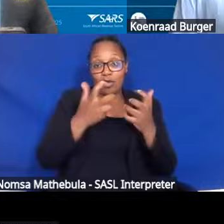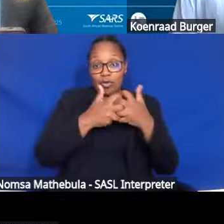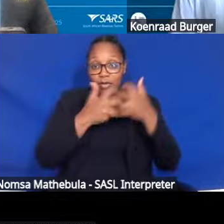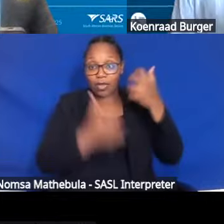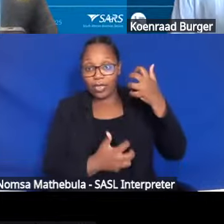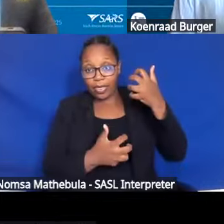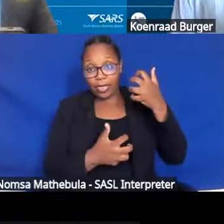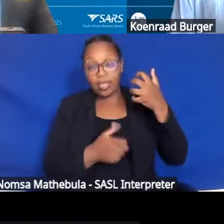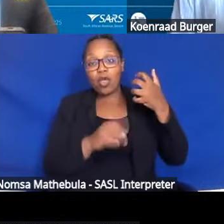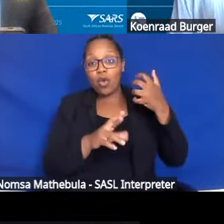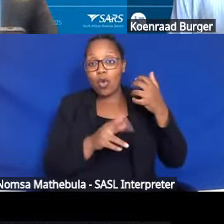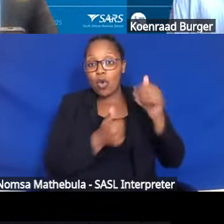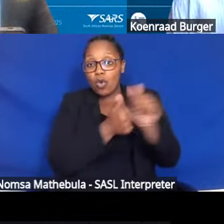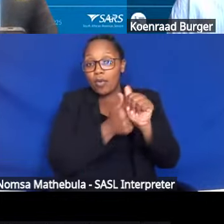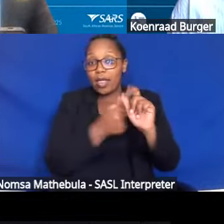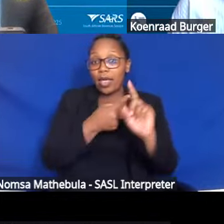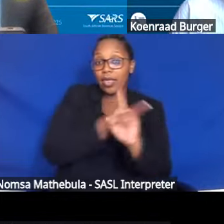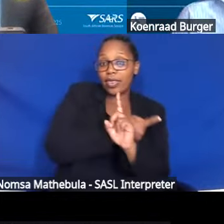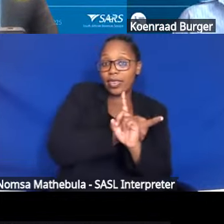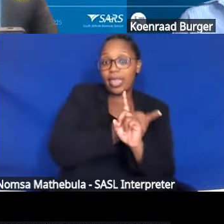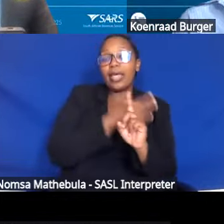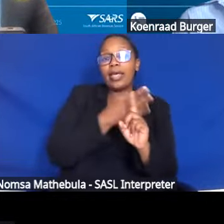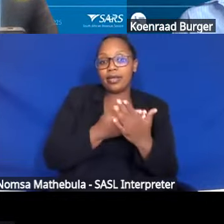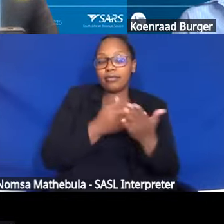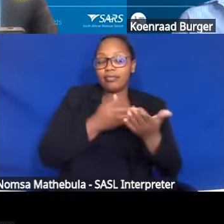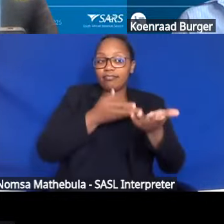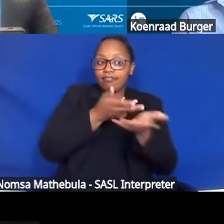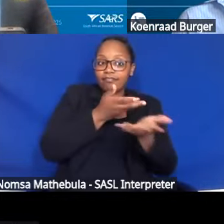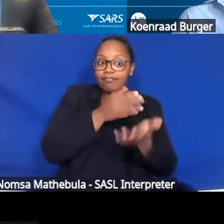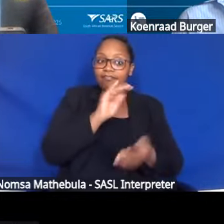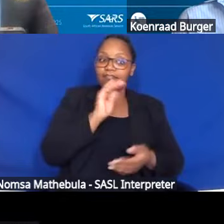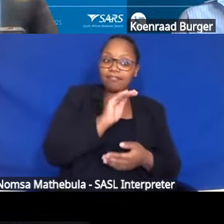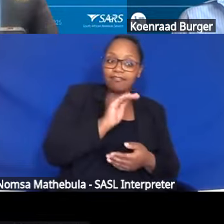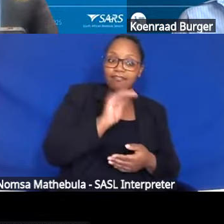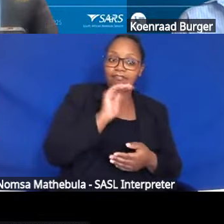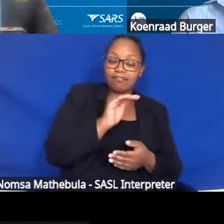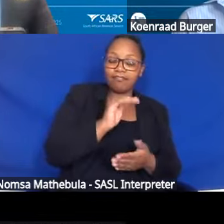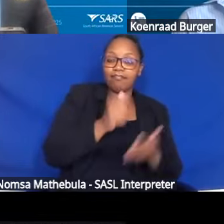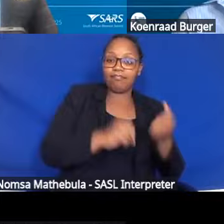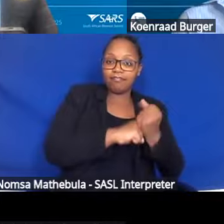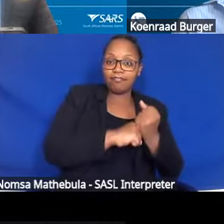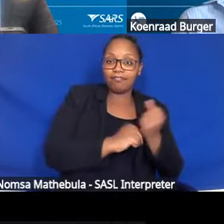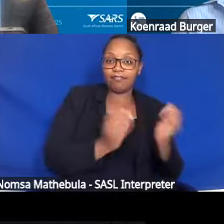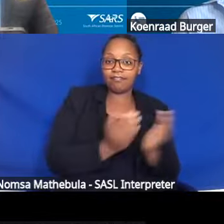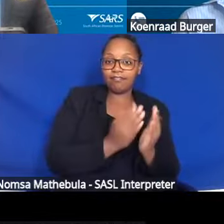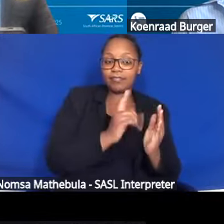providers accordingly and develop them accordingly in terms of compliance. Thanks.